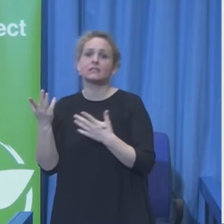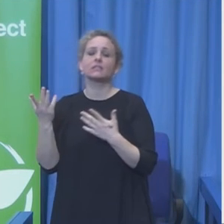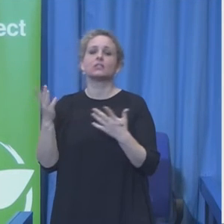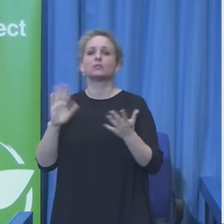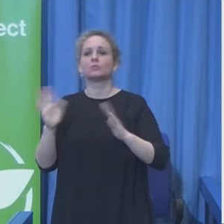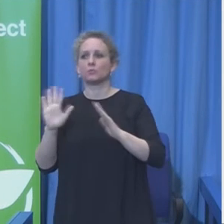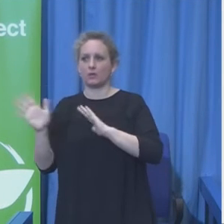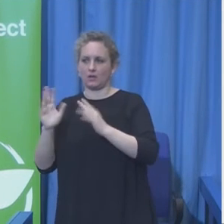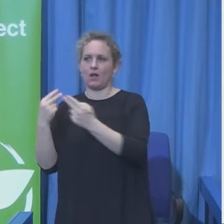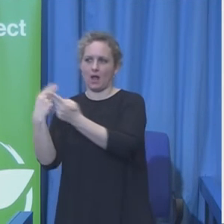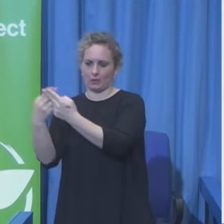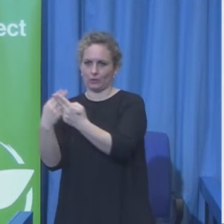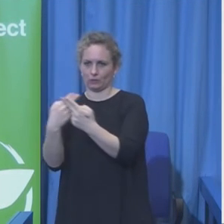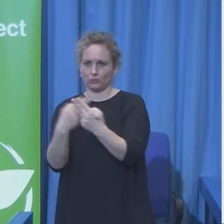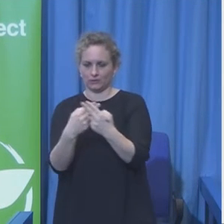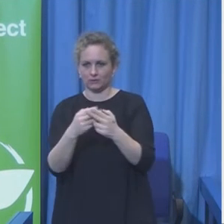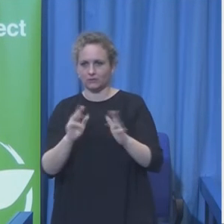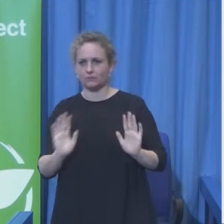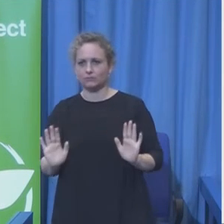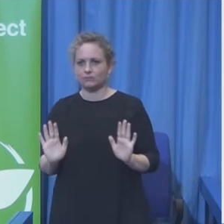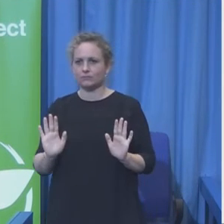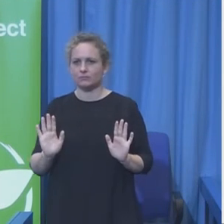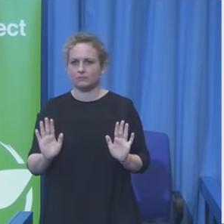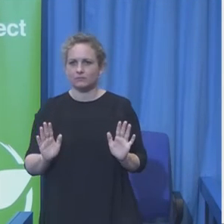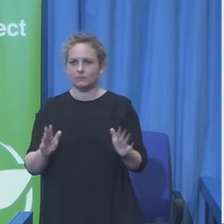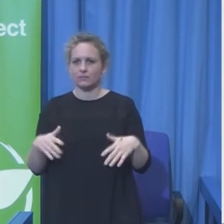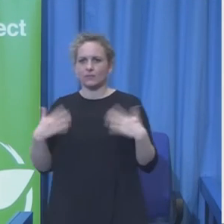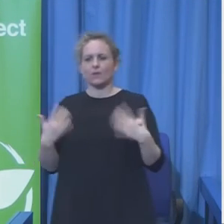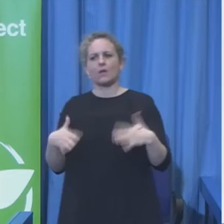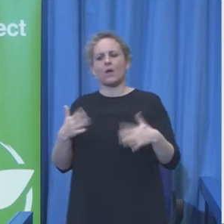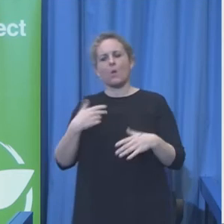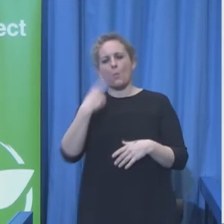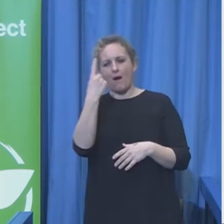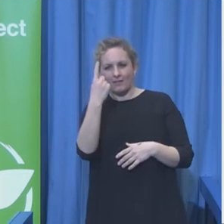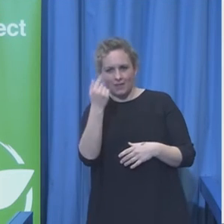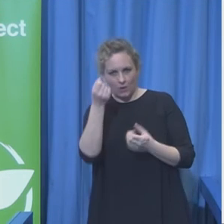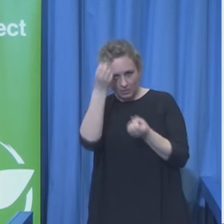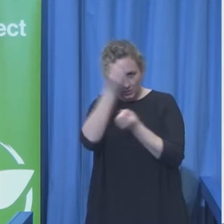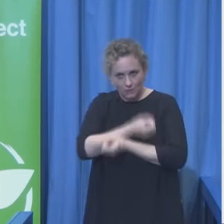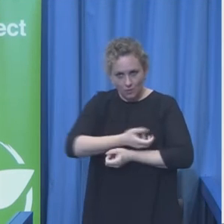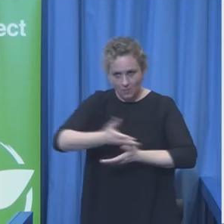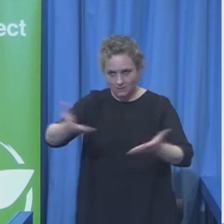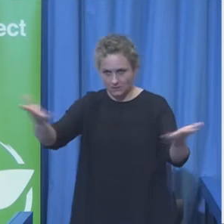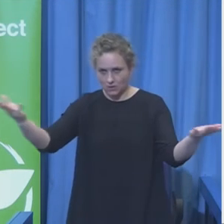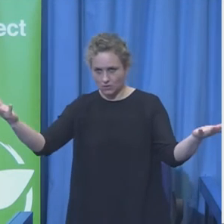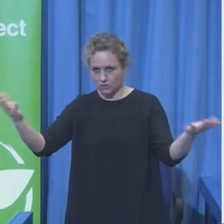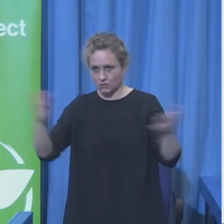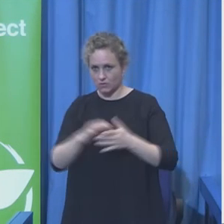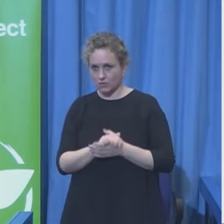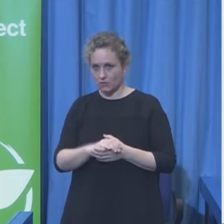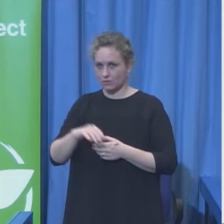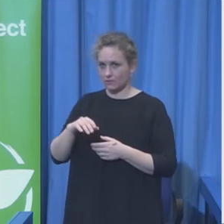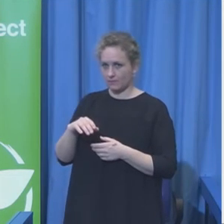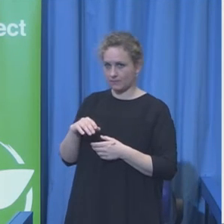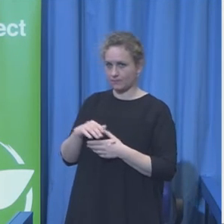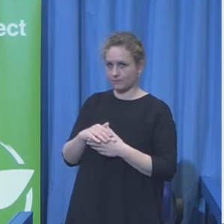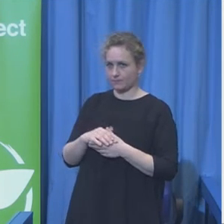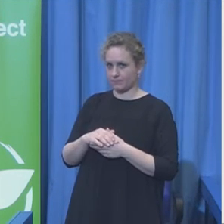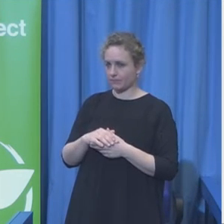take-away message you want to include in that. I'll start, Joseph, with you, if that's okay.